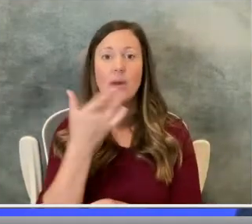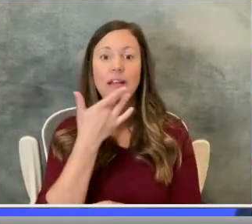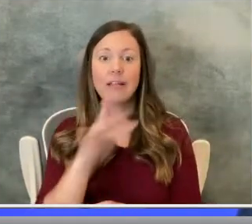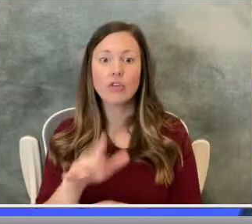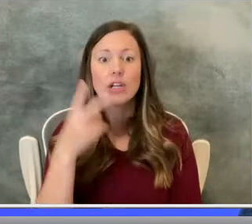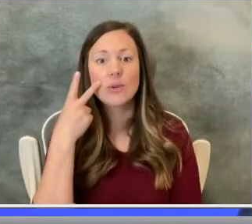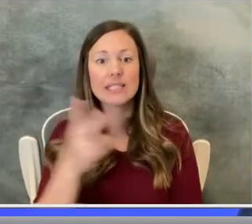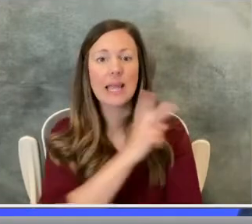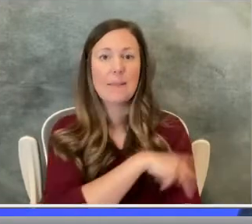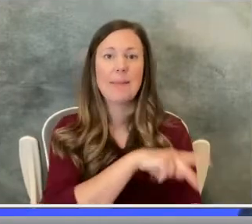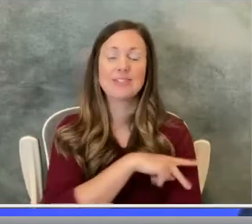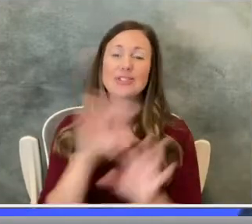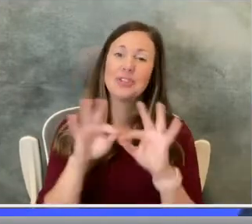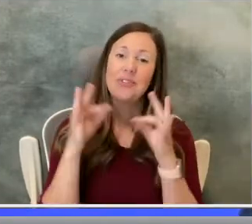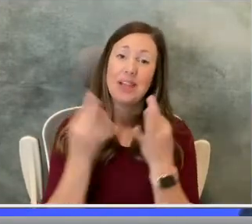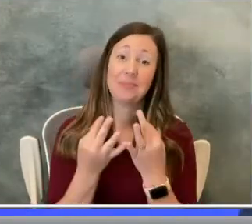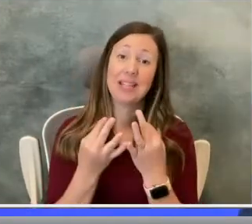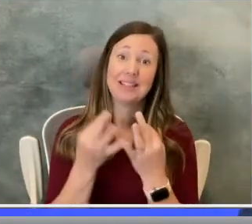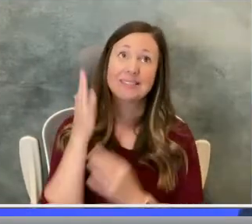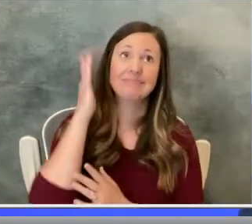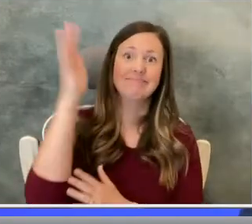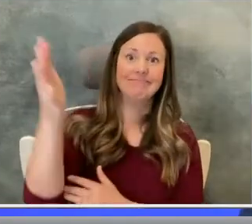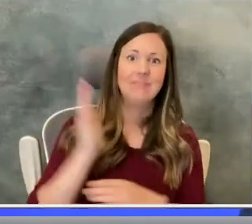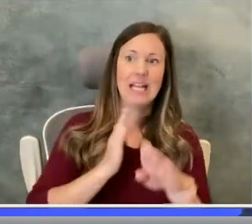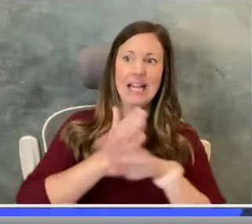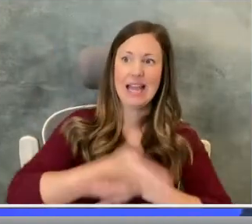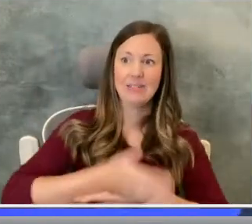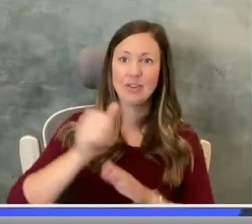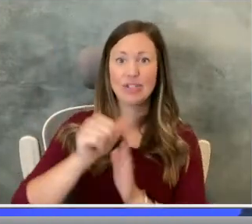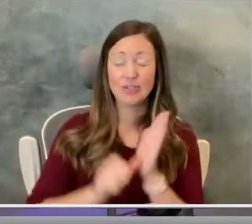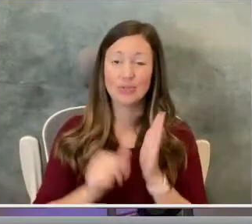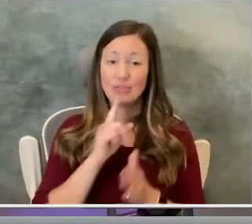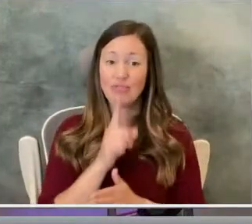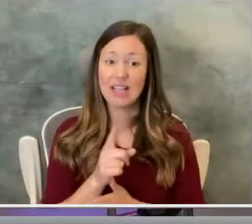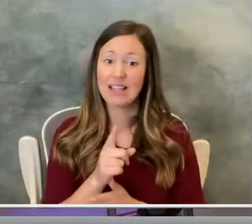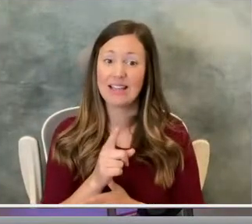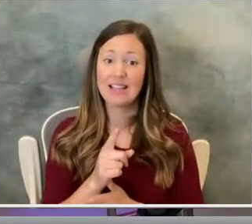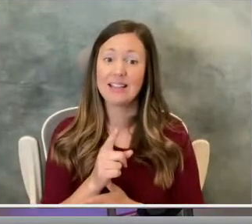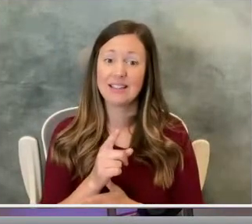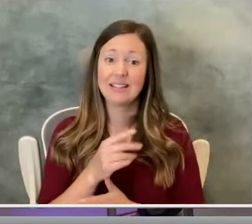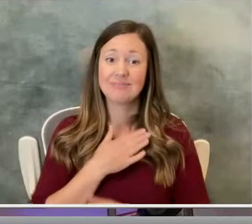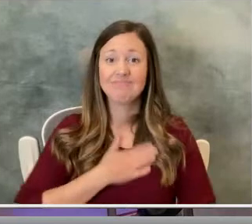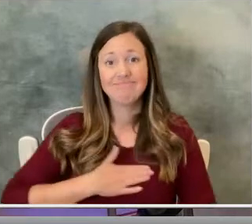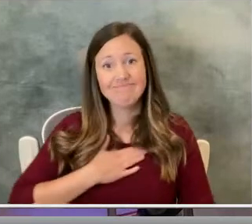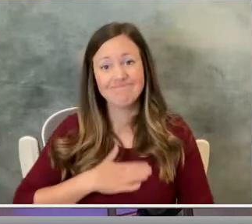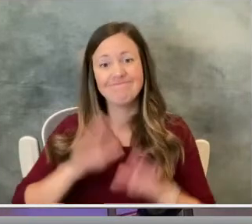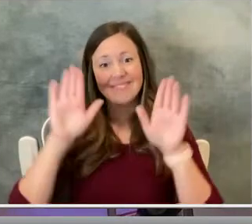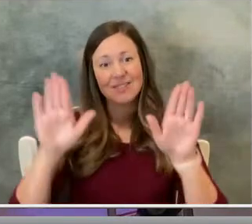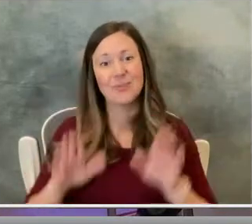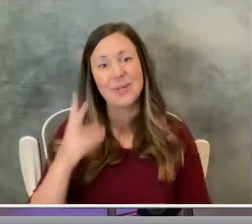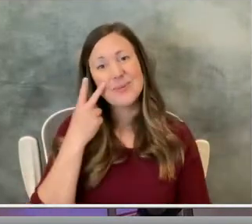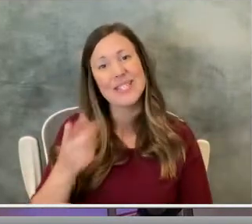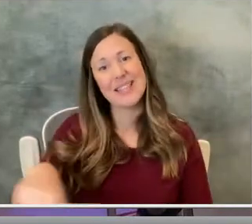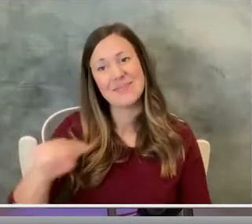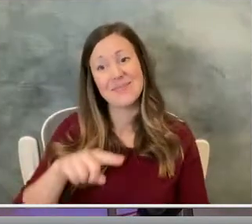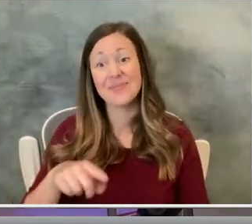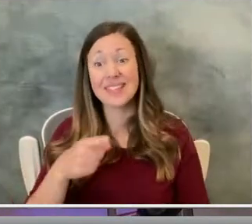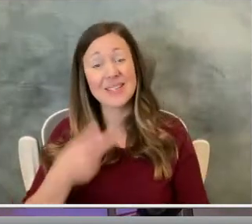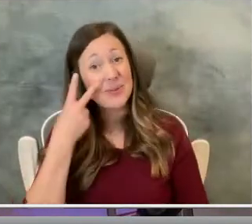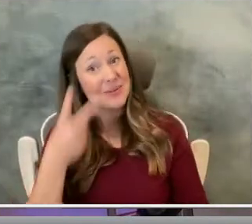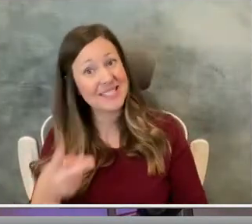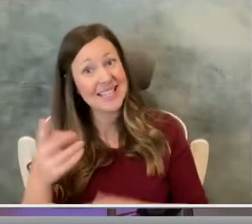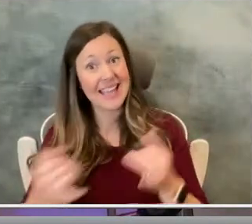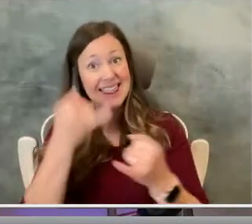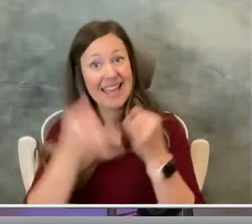out. It really is a pleasure and great to see. You get to see the end of the story, or at least the next chapter of it.